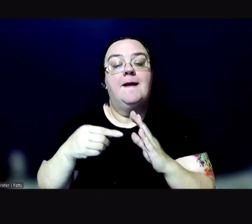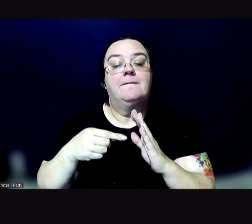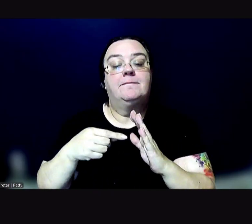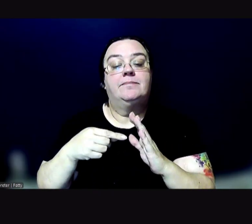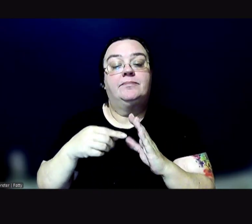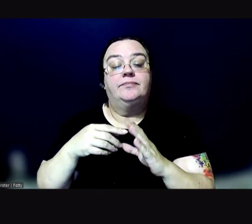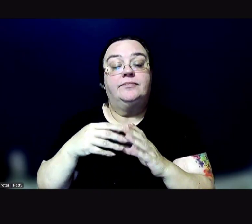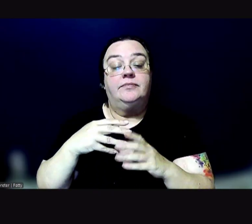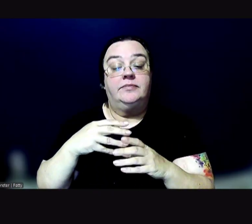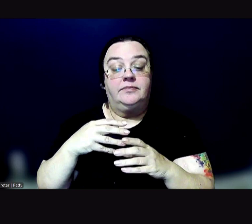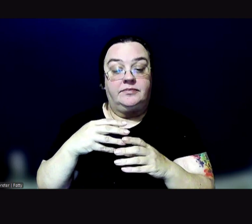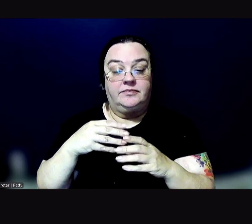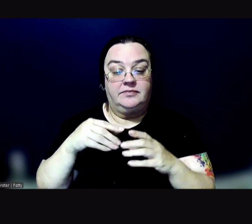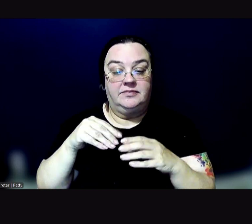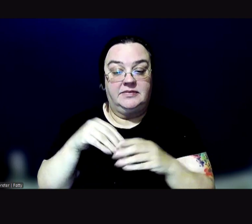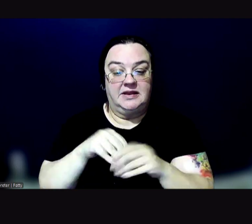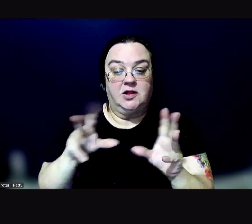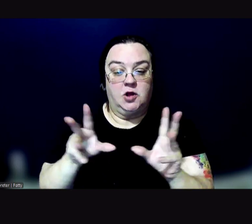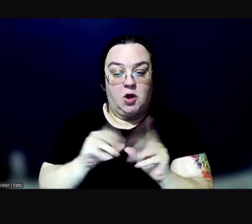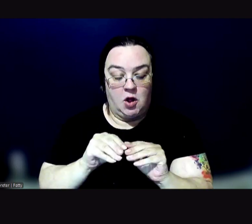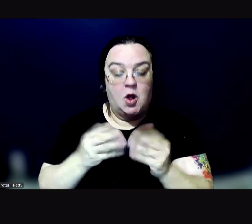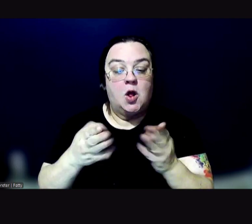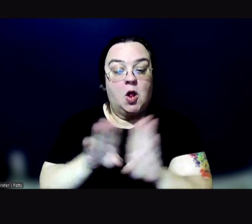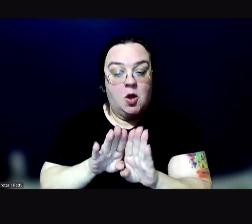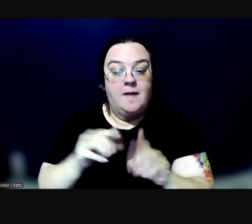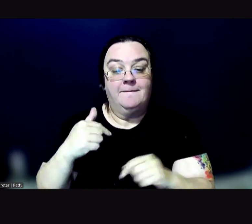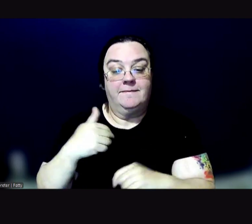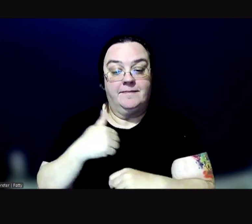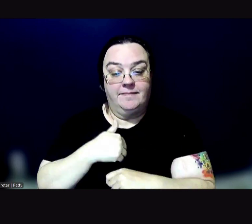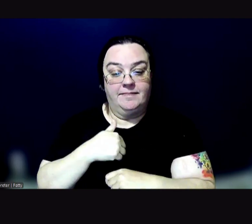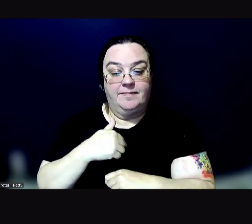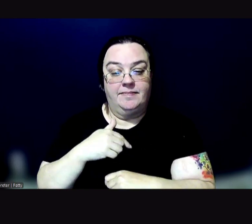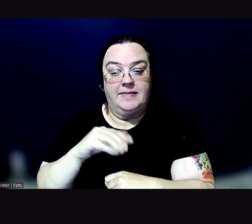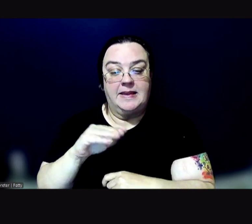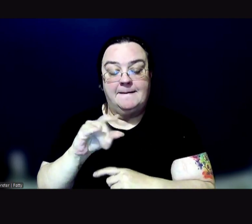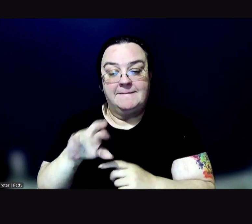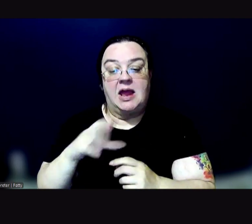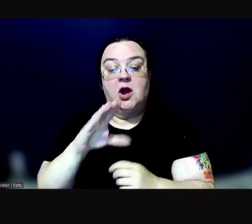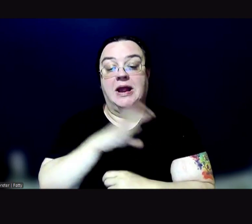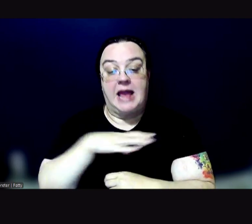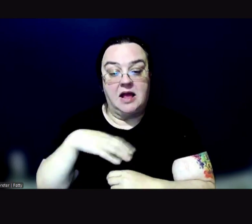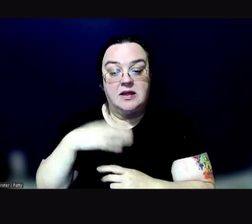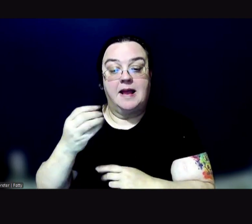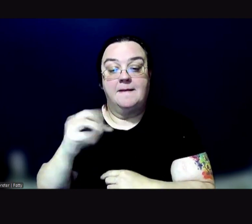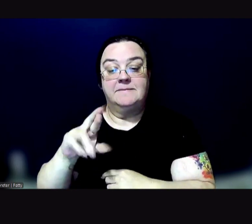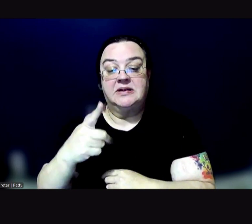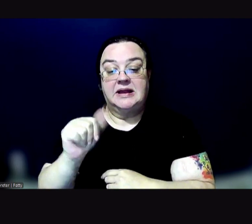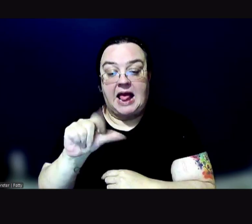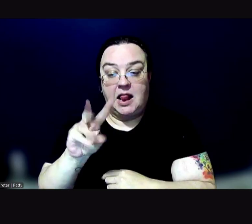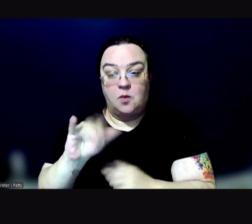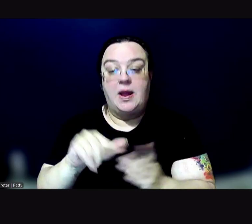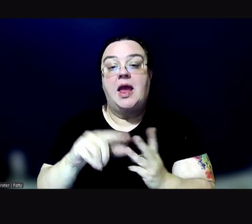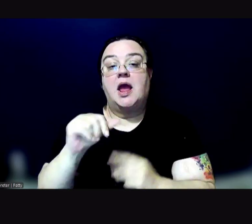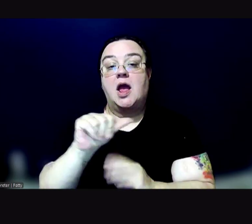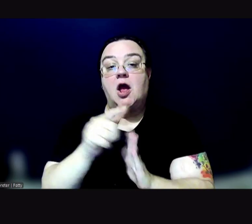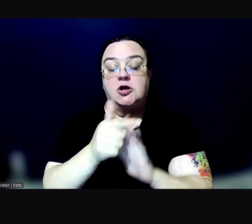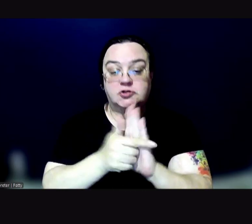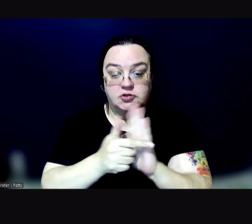I would be Mayor and Council, Mr. Galloway, Attorney Deloach,